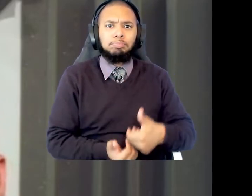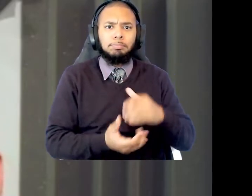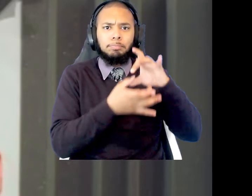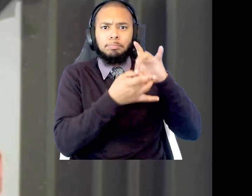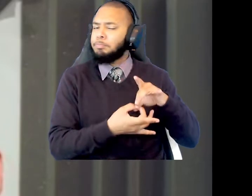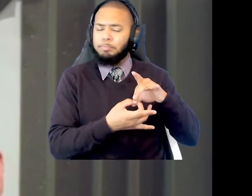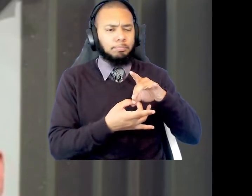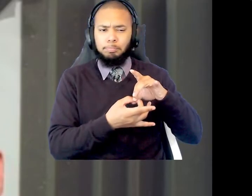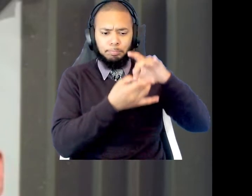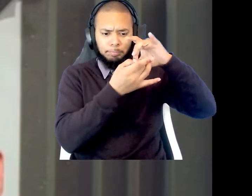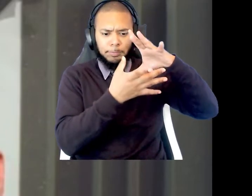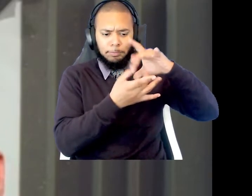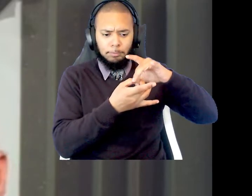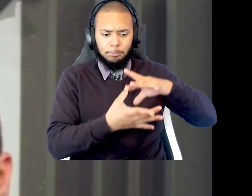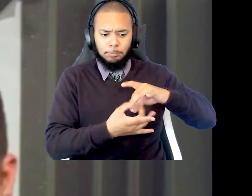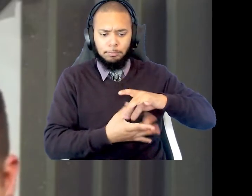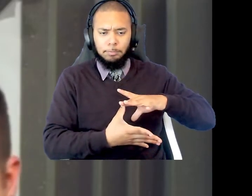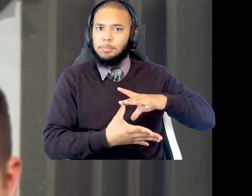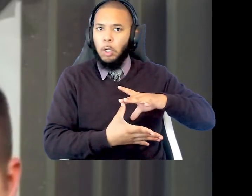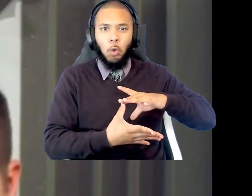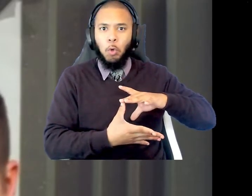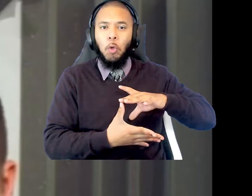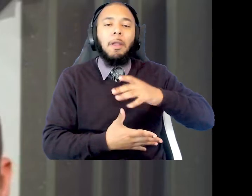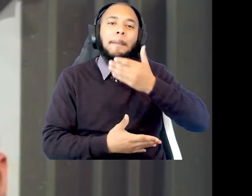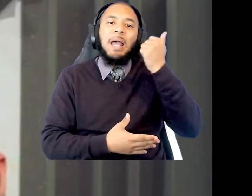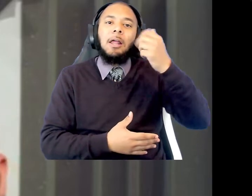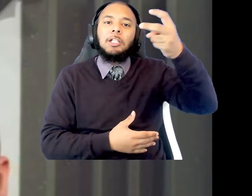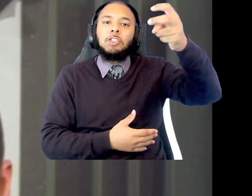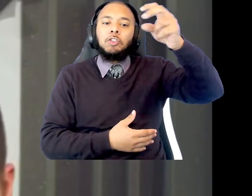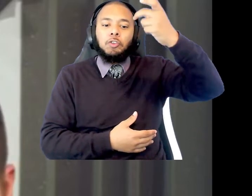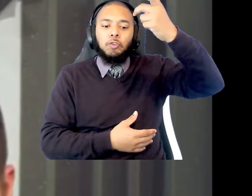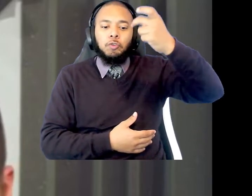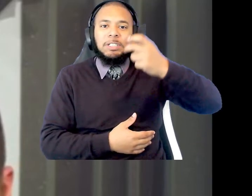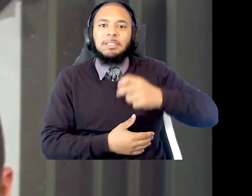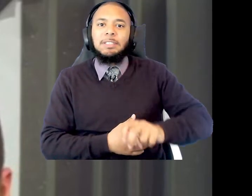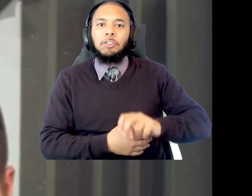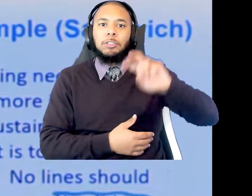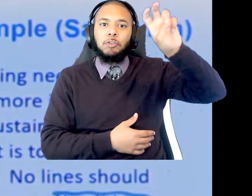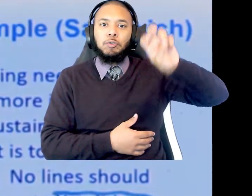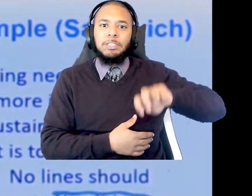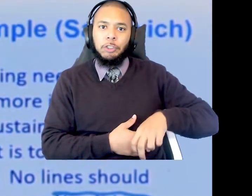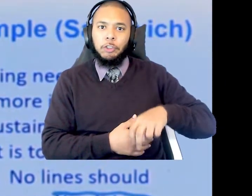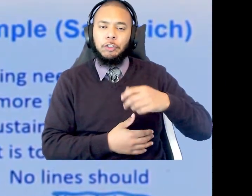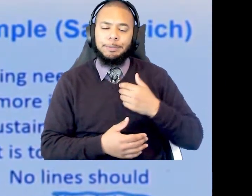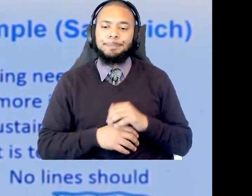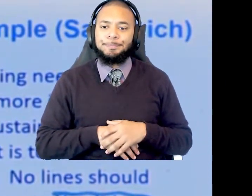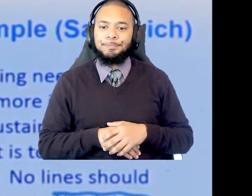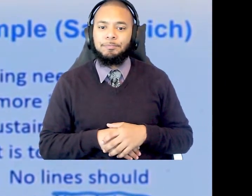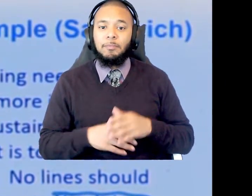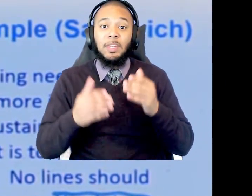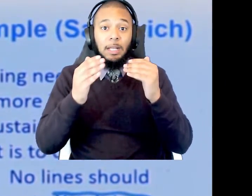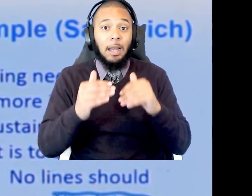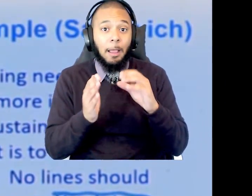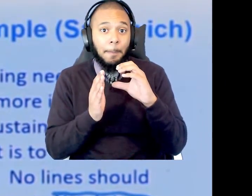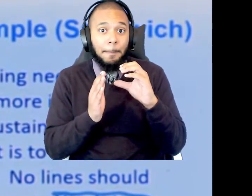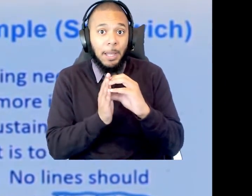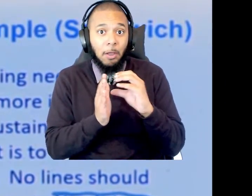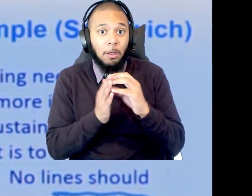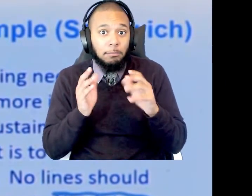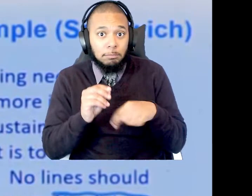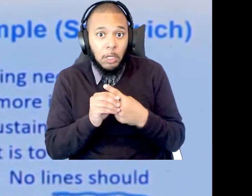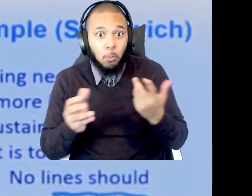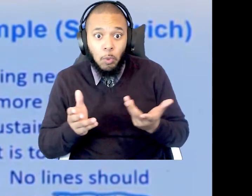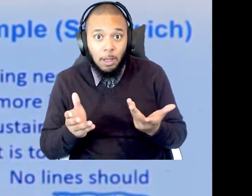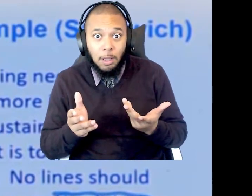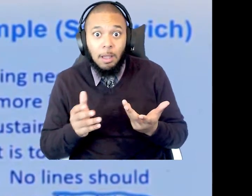related. They actually transition, and that's my transition. You can guess what the next paragraph is going to be about. It's going to be about qualities of the